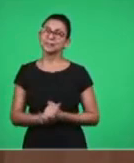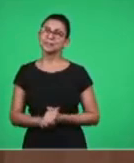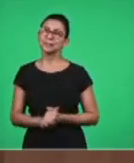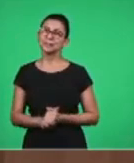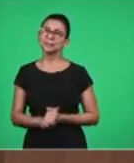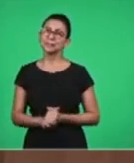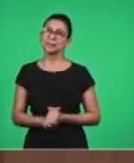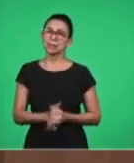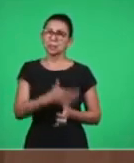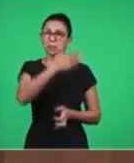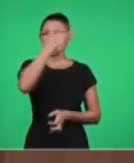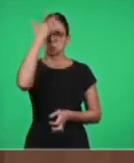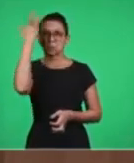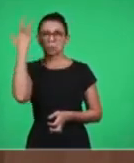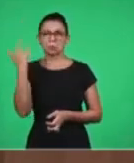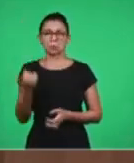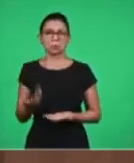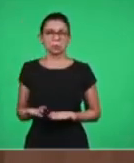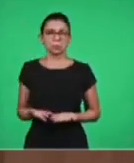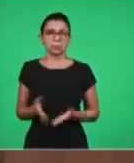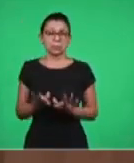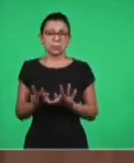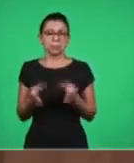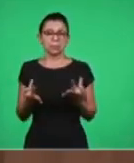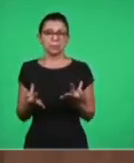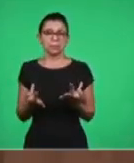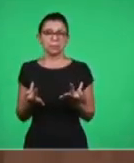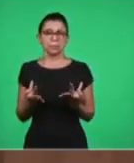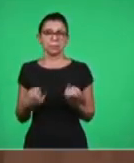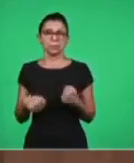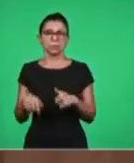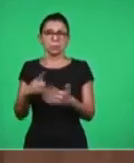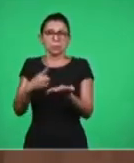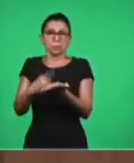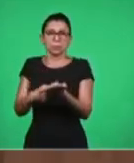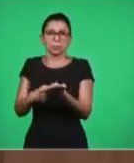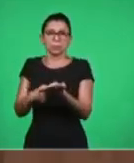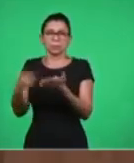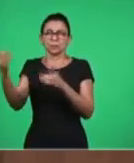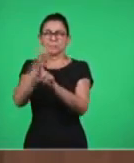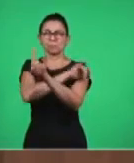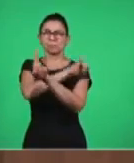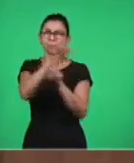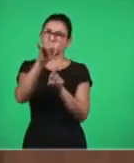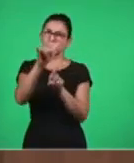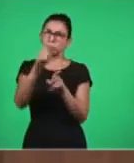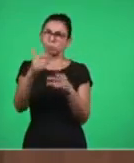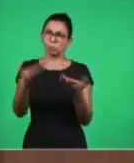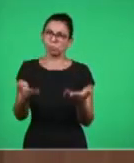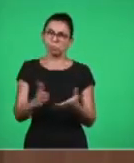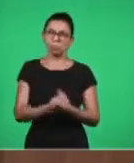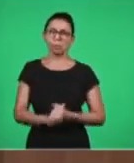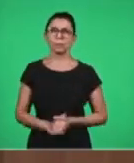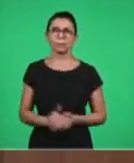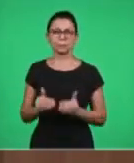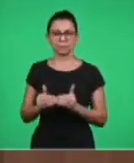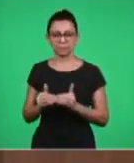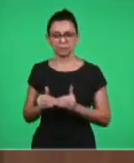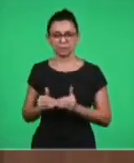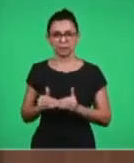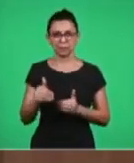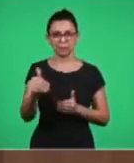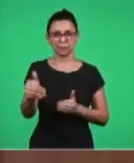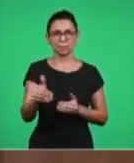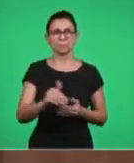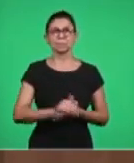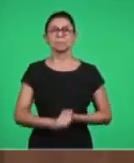don't have they have no representativity, but had a commitment with the prophecy.